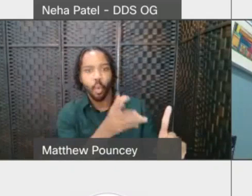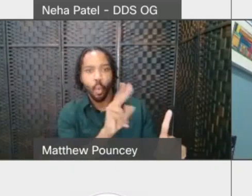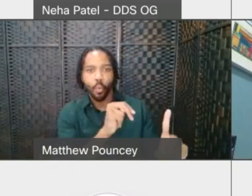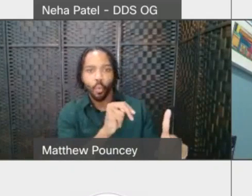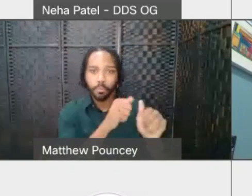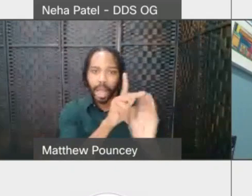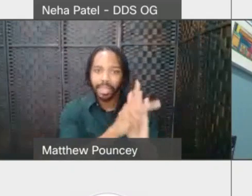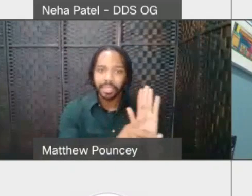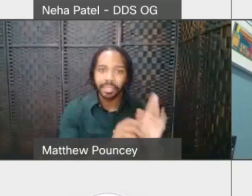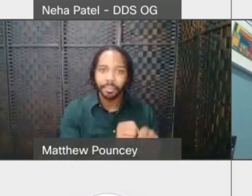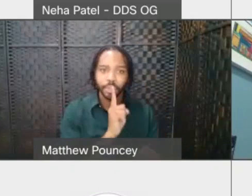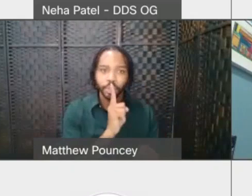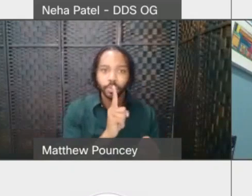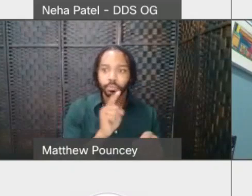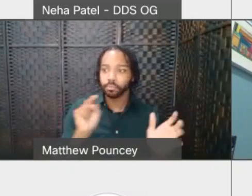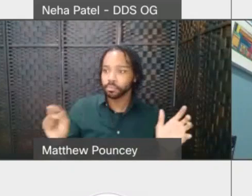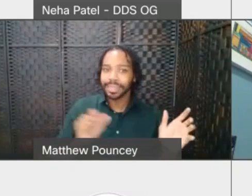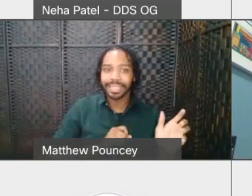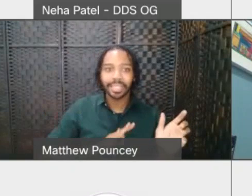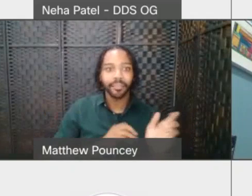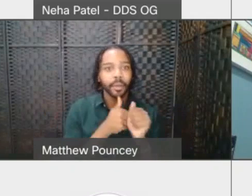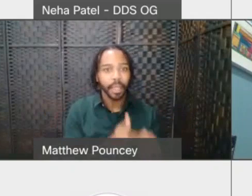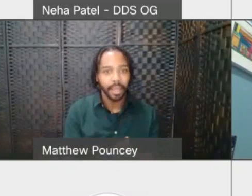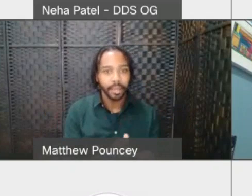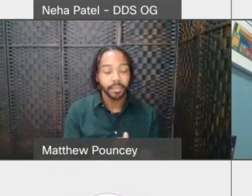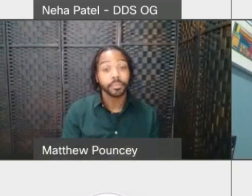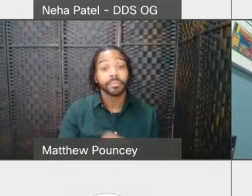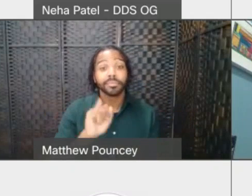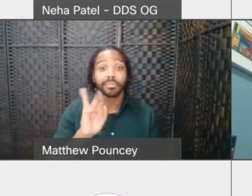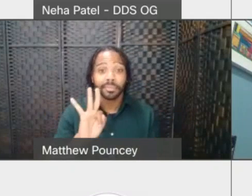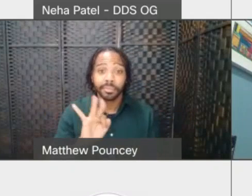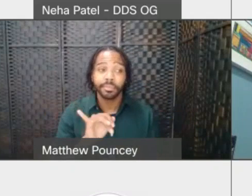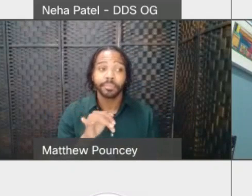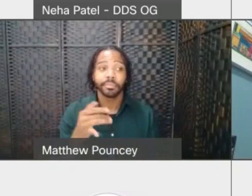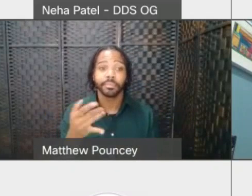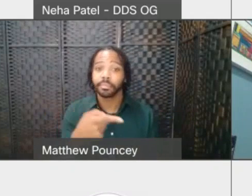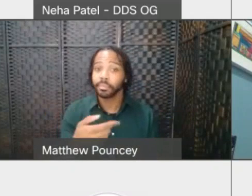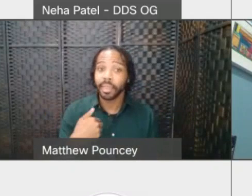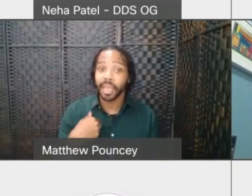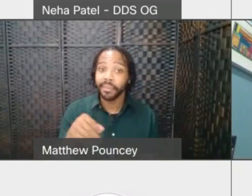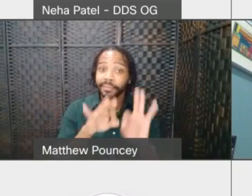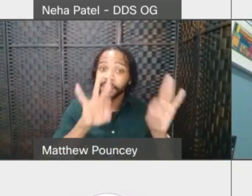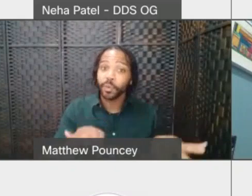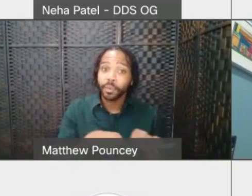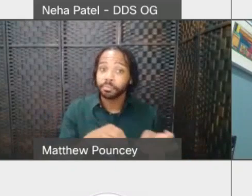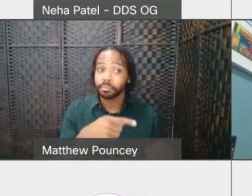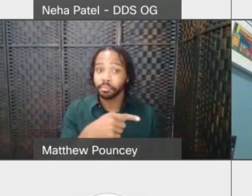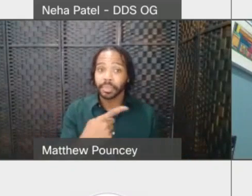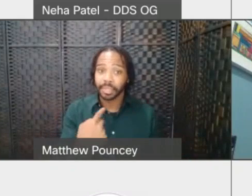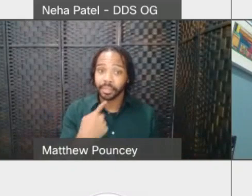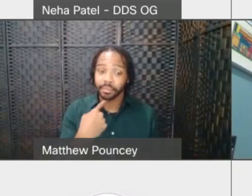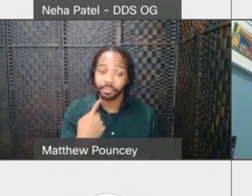in compliance. So if they have a form that